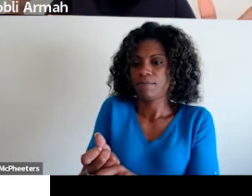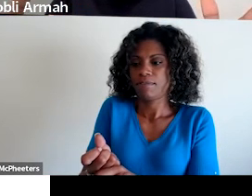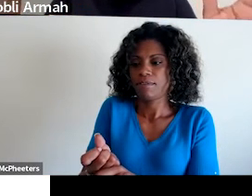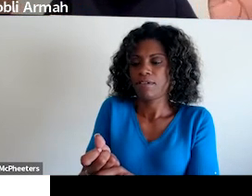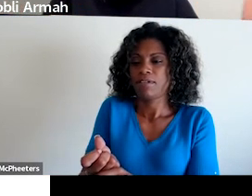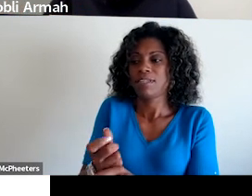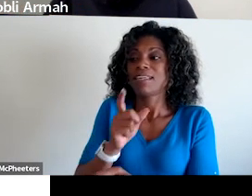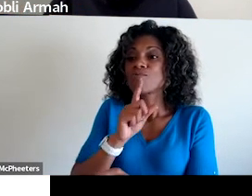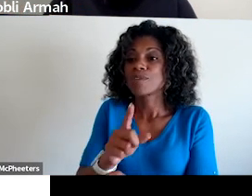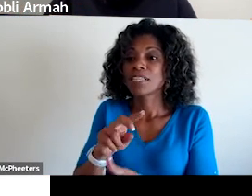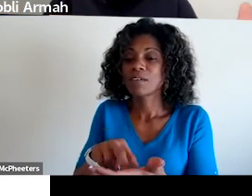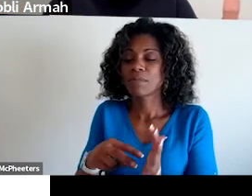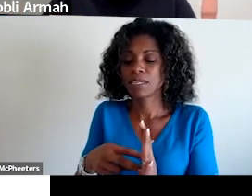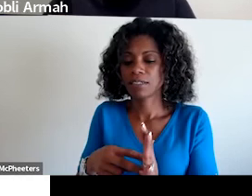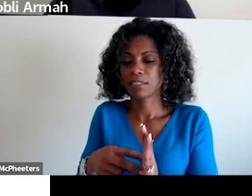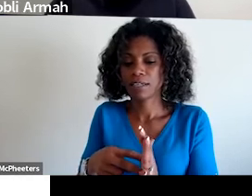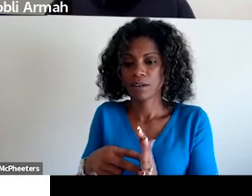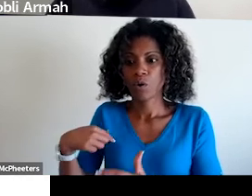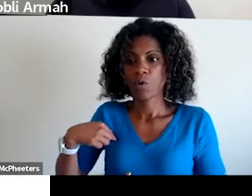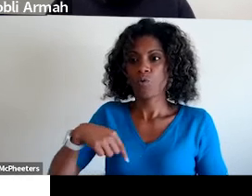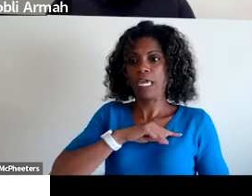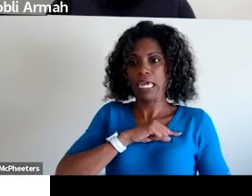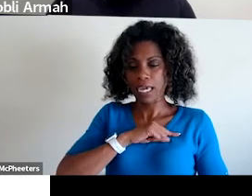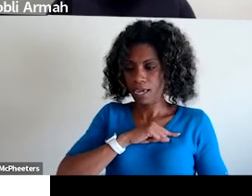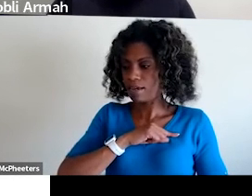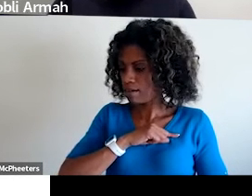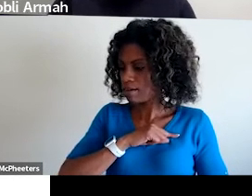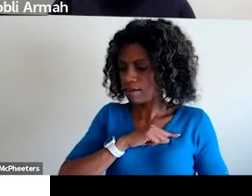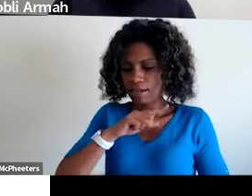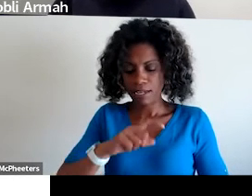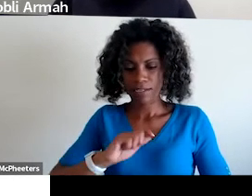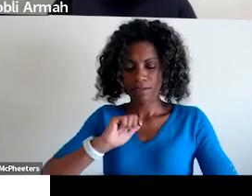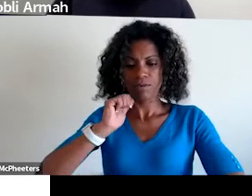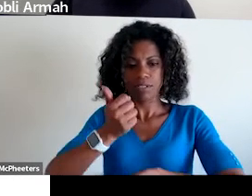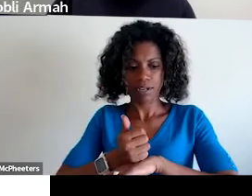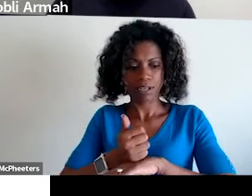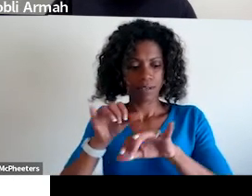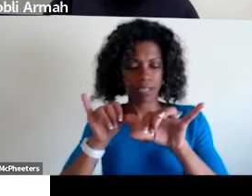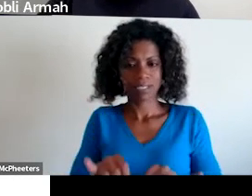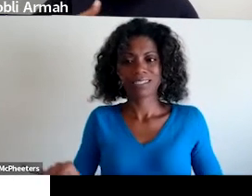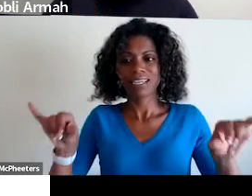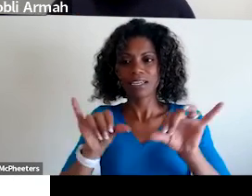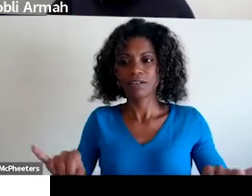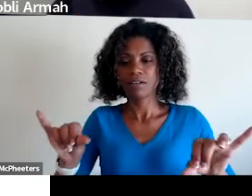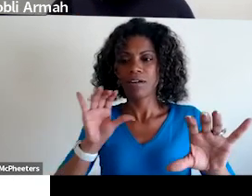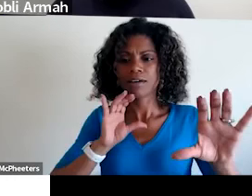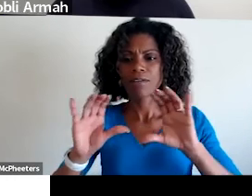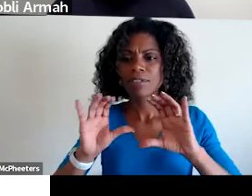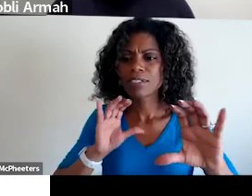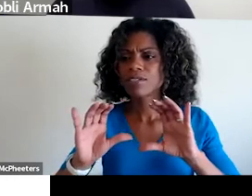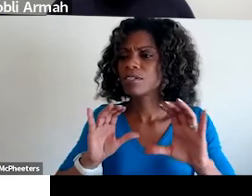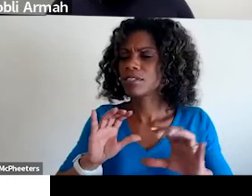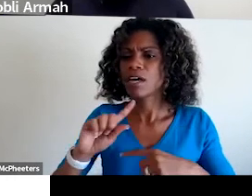us to normalize and standardize conversations around diversity, equity, and inclusion. If they don't trust the